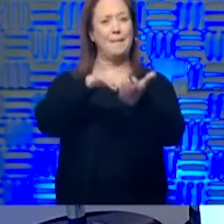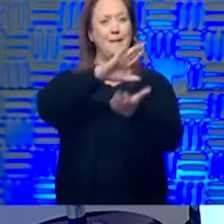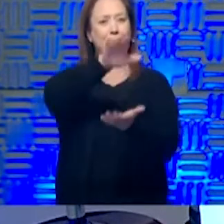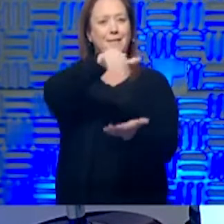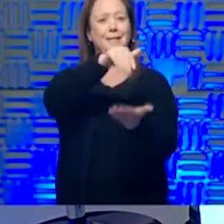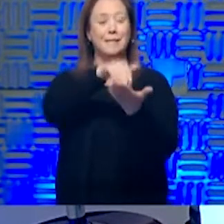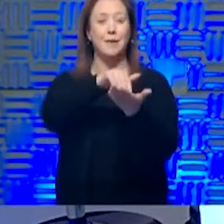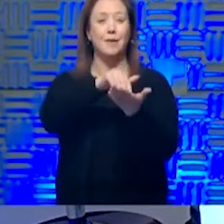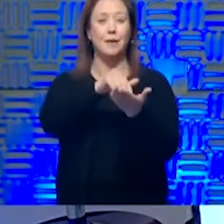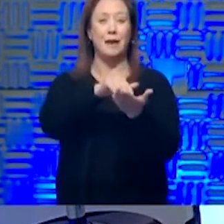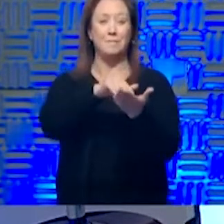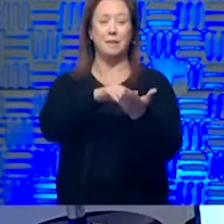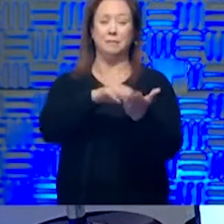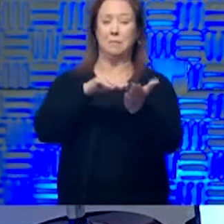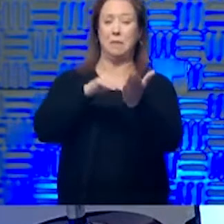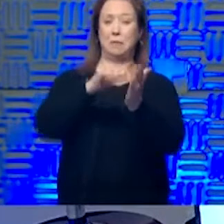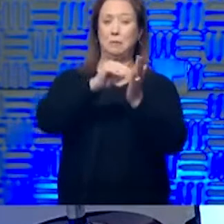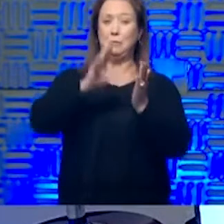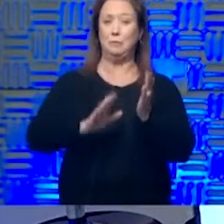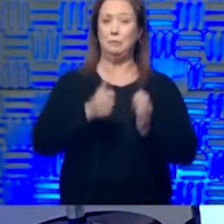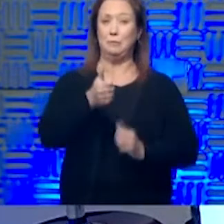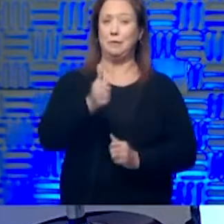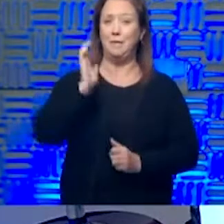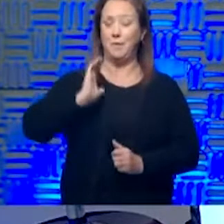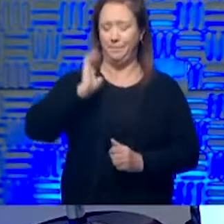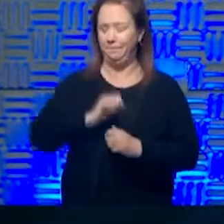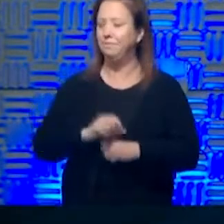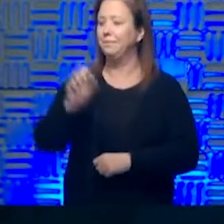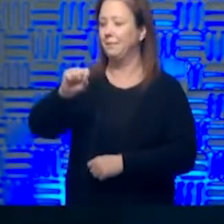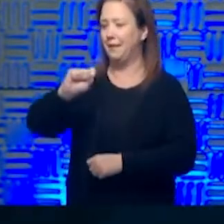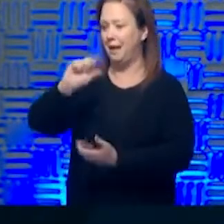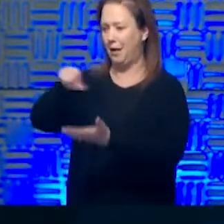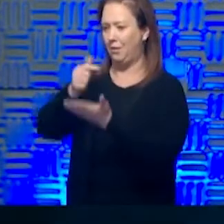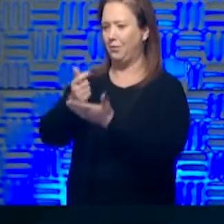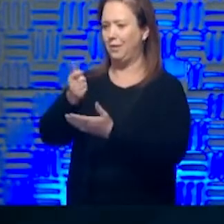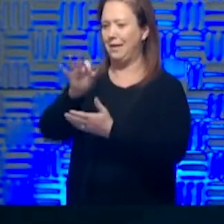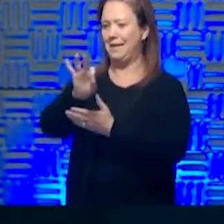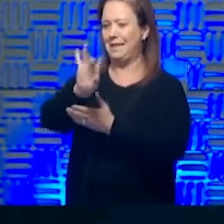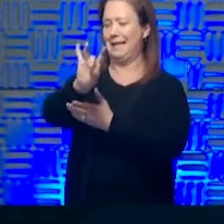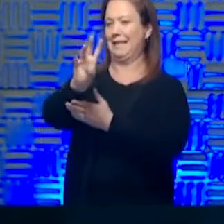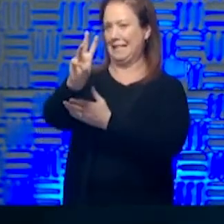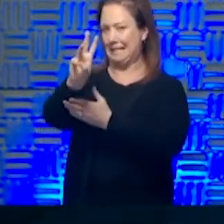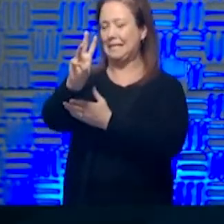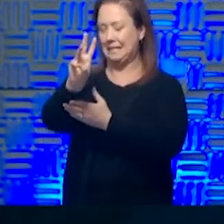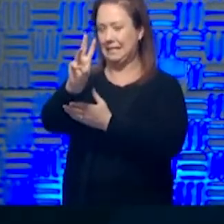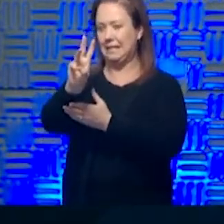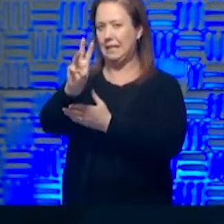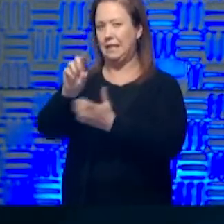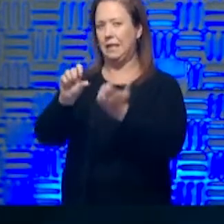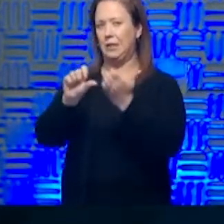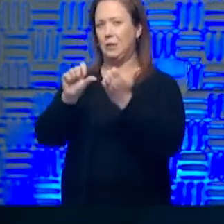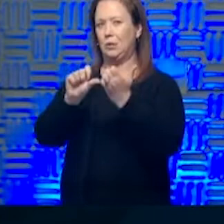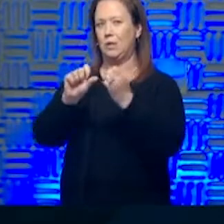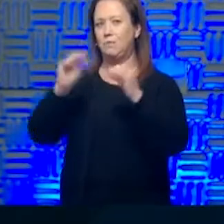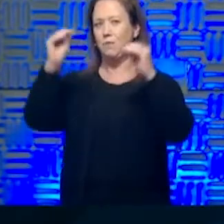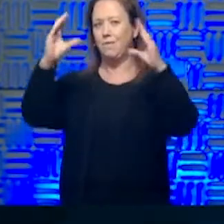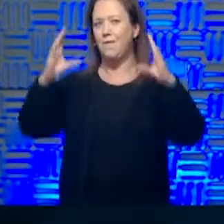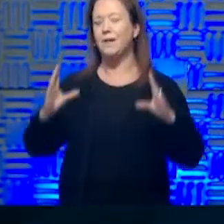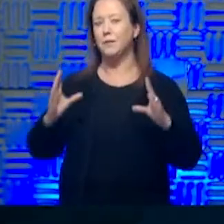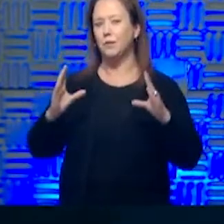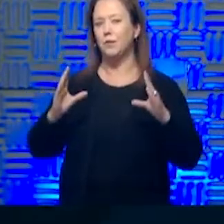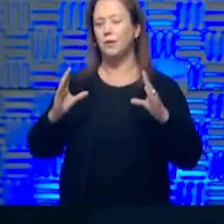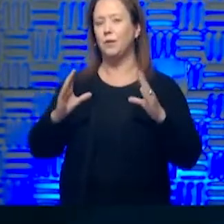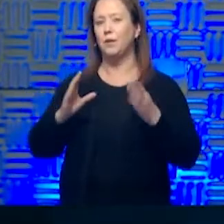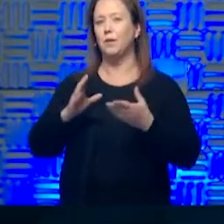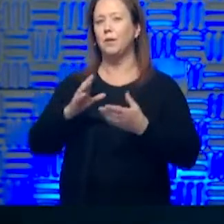Center and being a medical student here. Yeah, so I graduated in '86, and I'm an associate professor in the